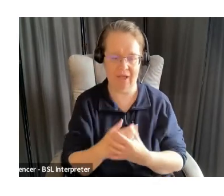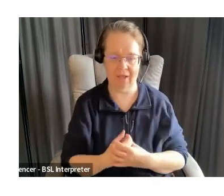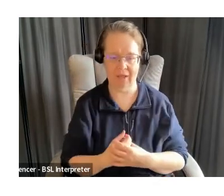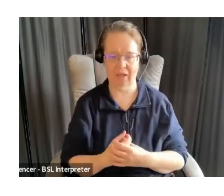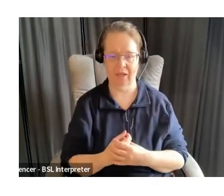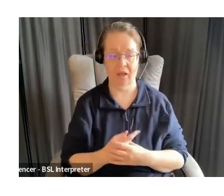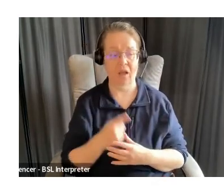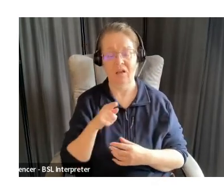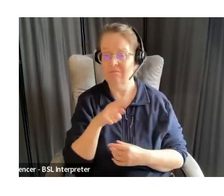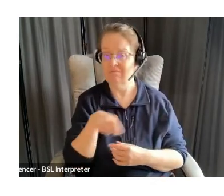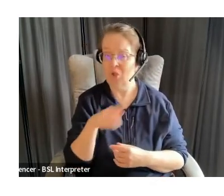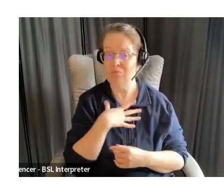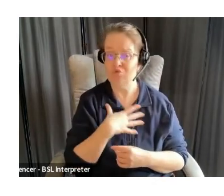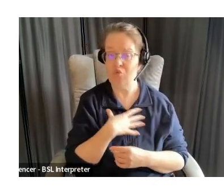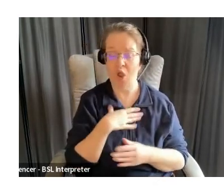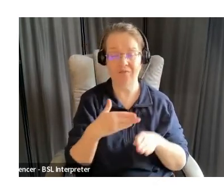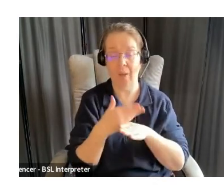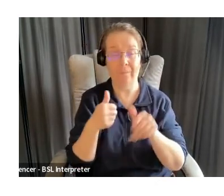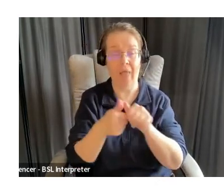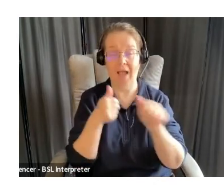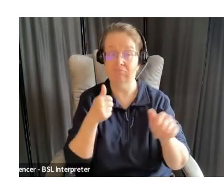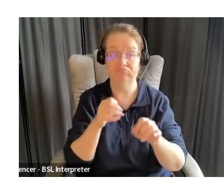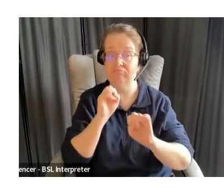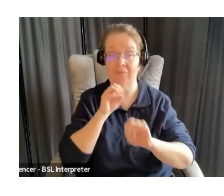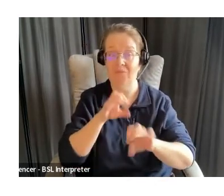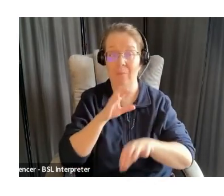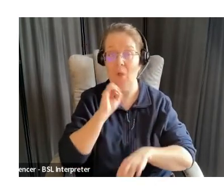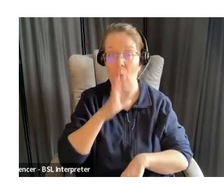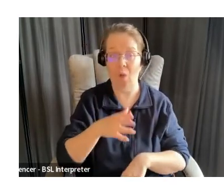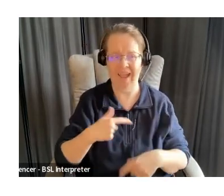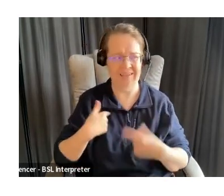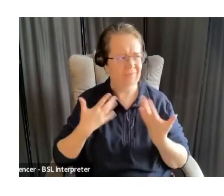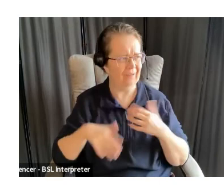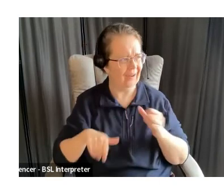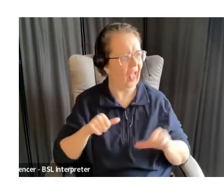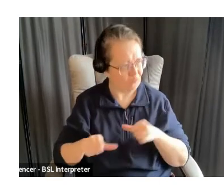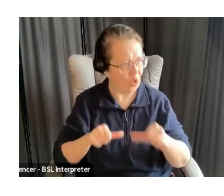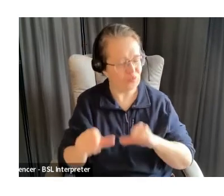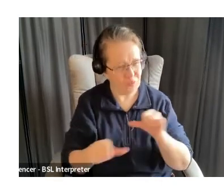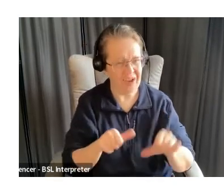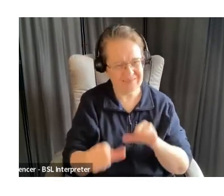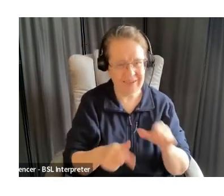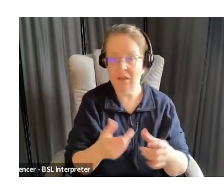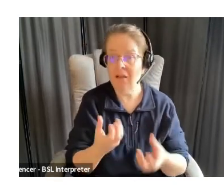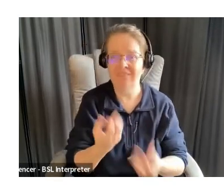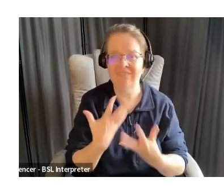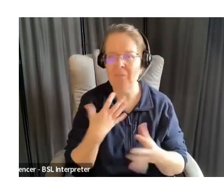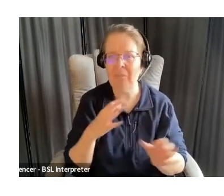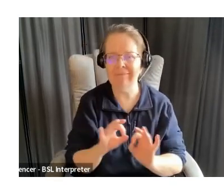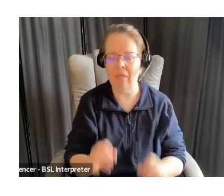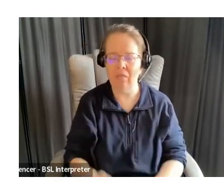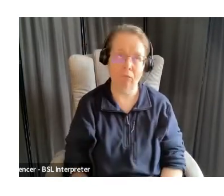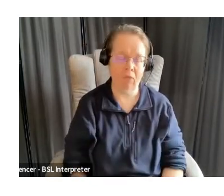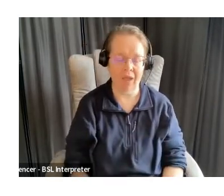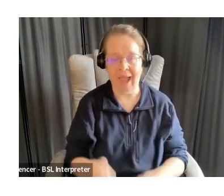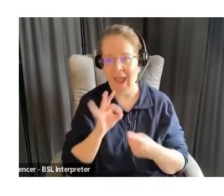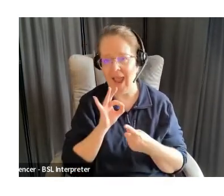how often many employers don't give feedback, and you've gone through that whole process, the application, the